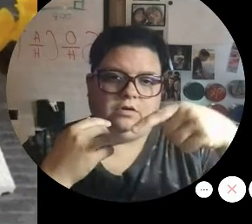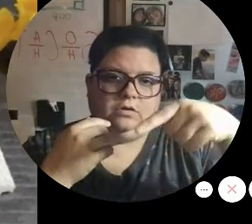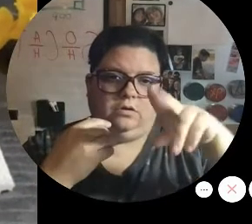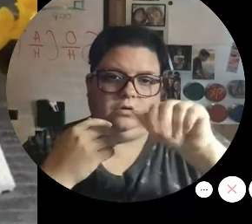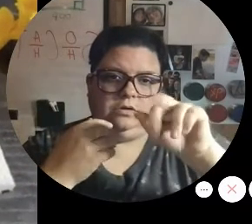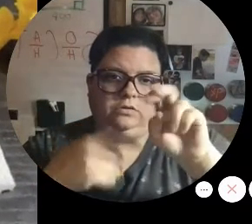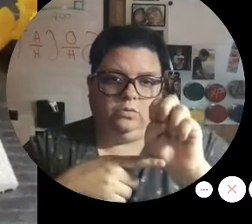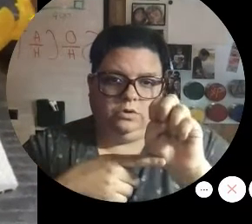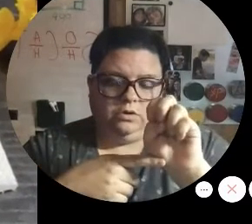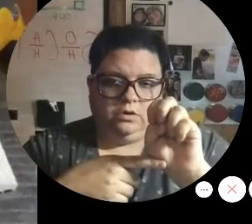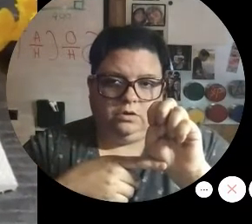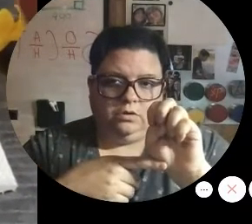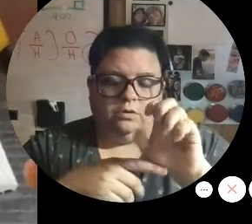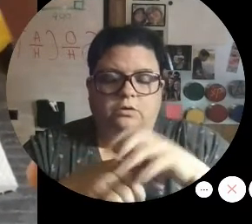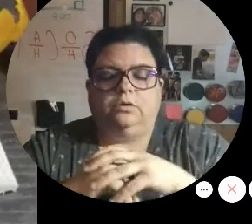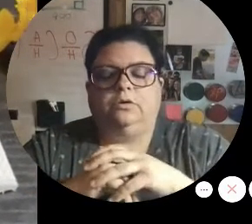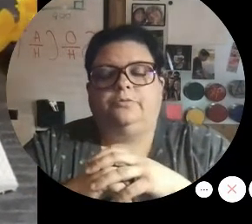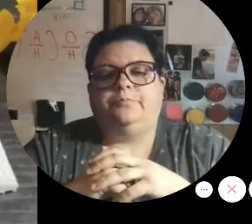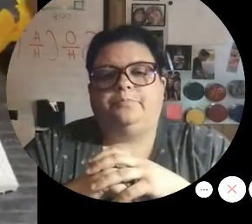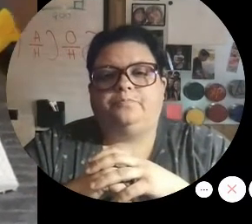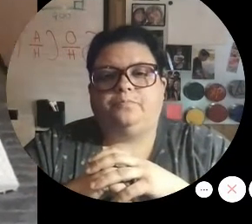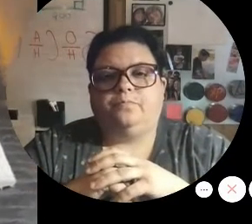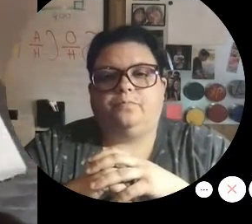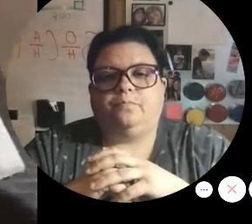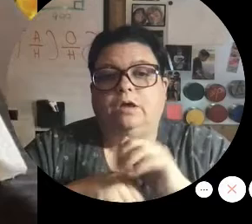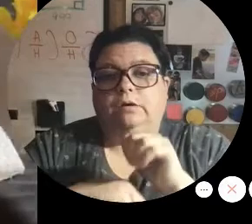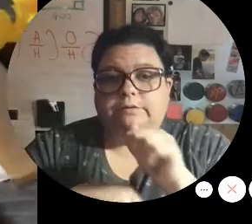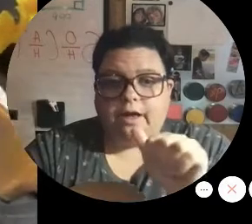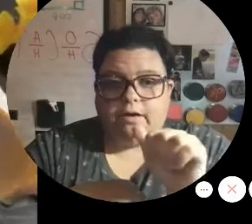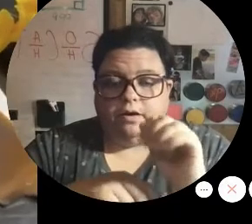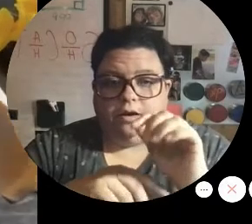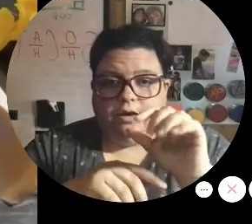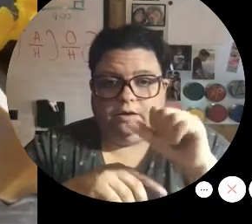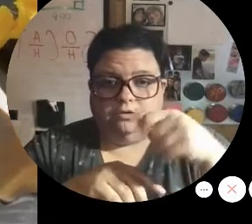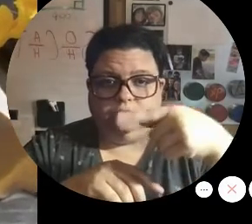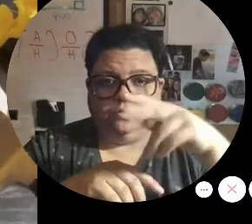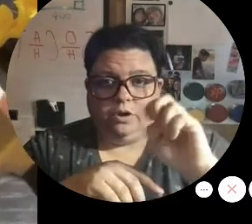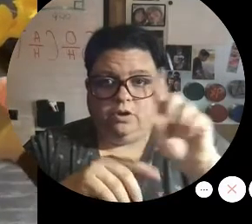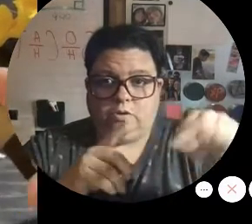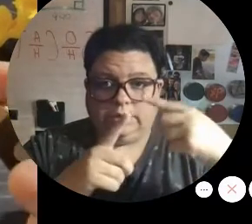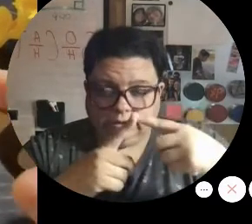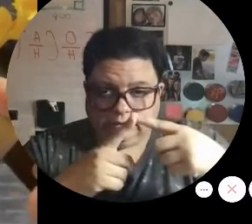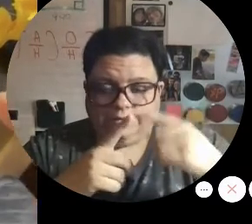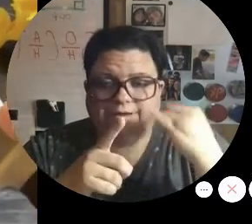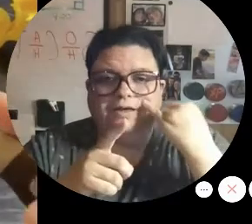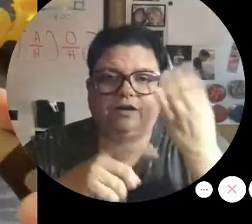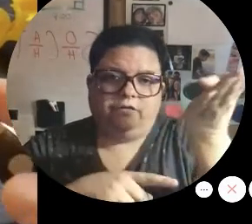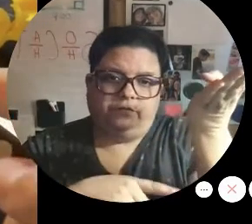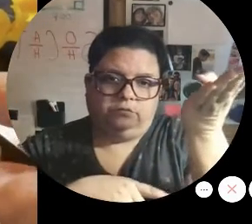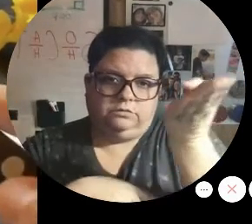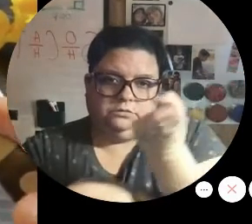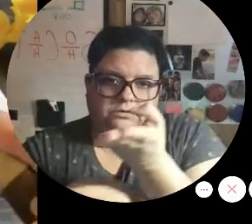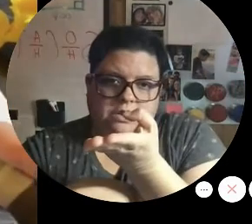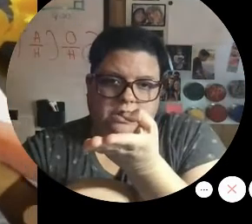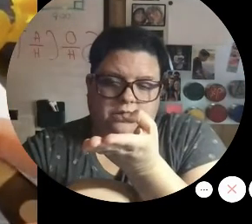Now, the only time you're going to not get a square is if you cut it diagonally.